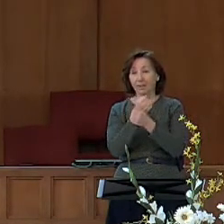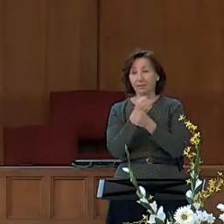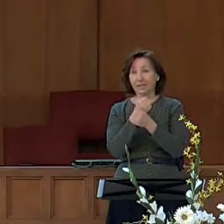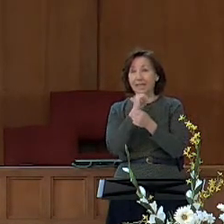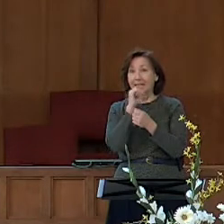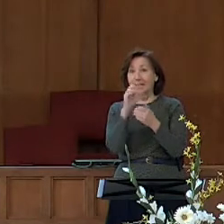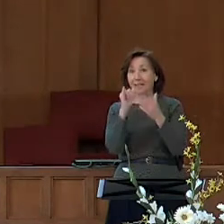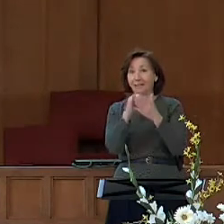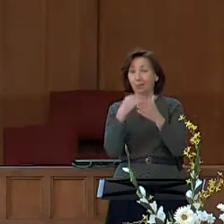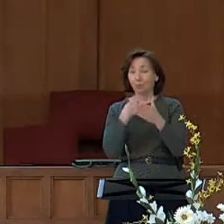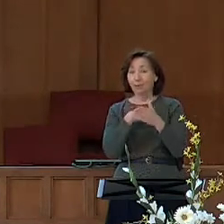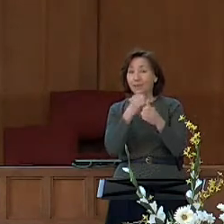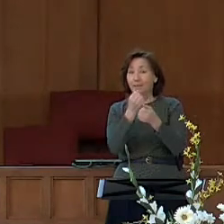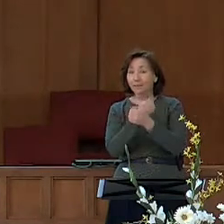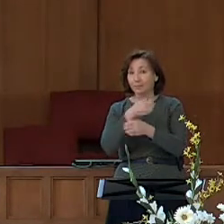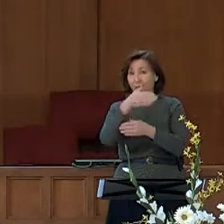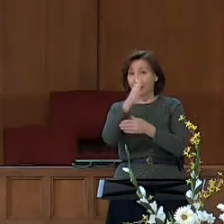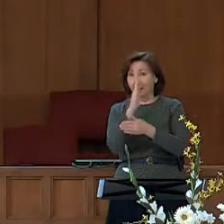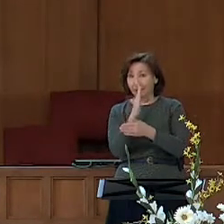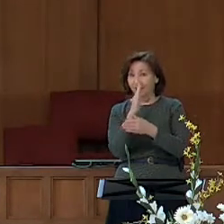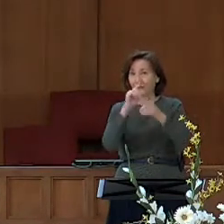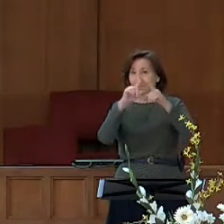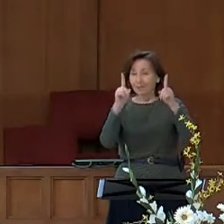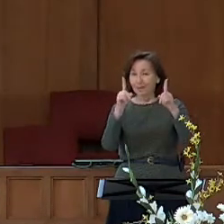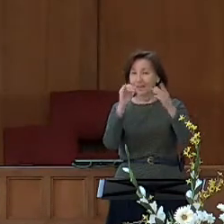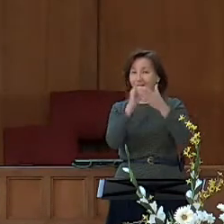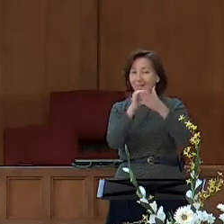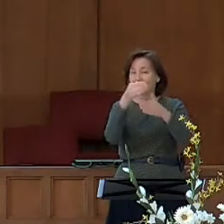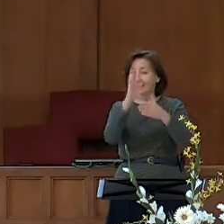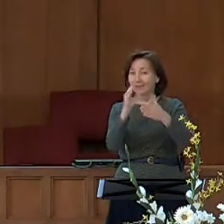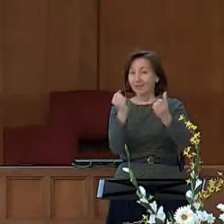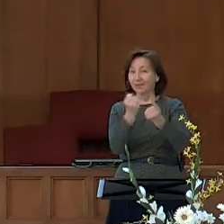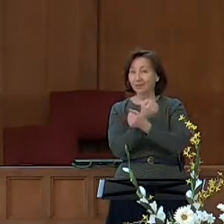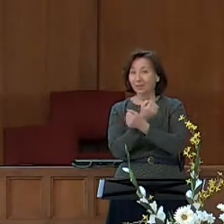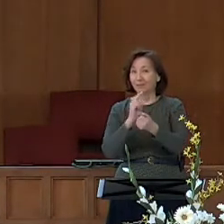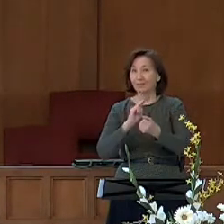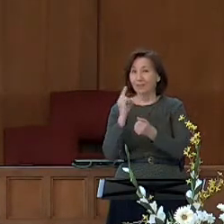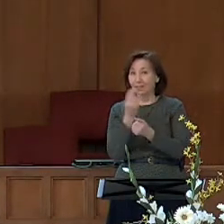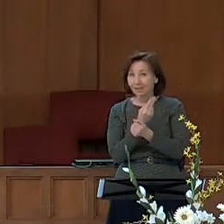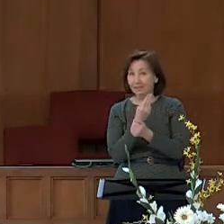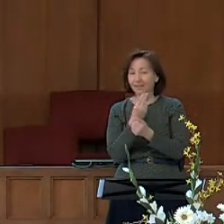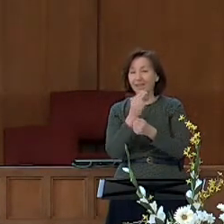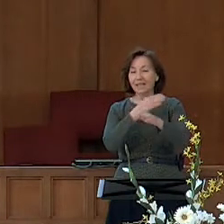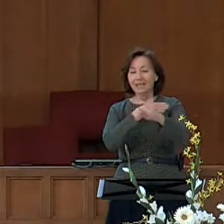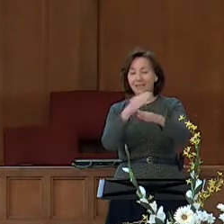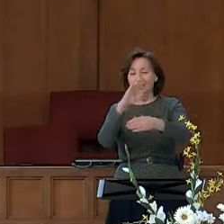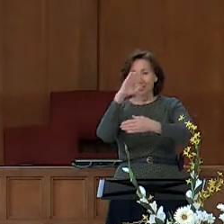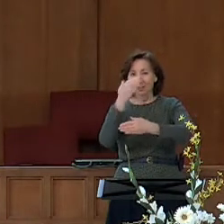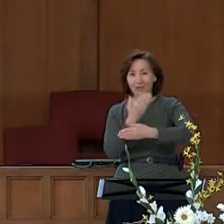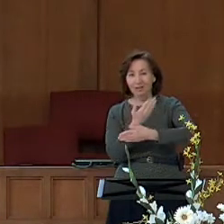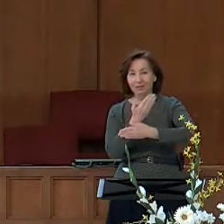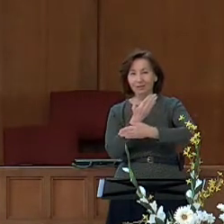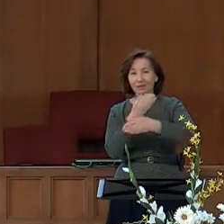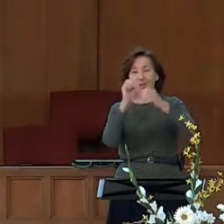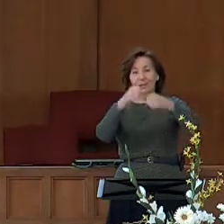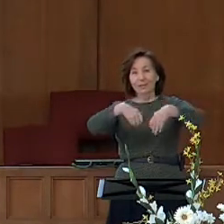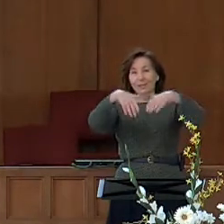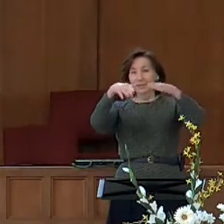we love God, but that he loved us. And he sent his son to be a